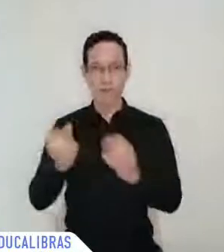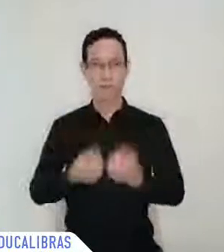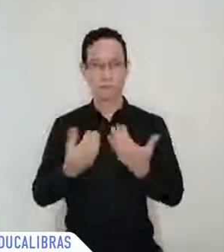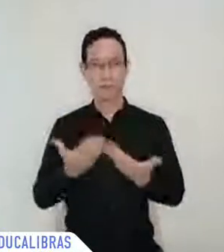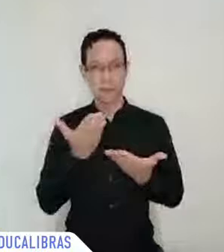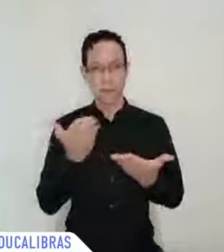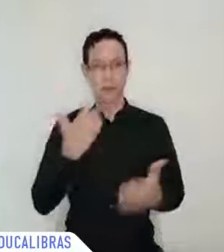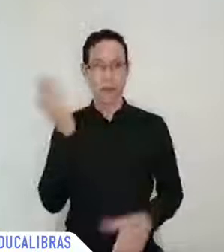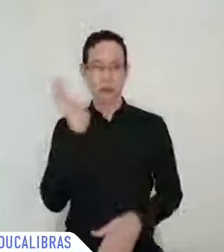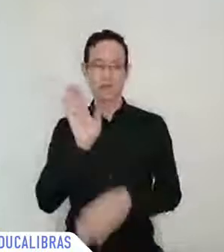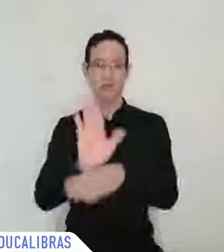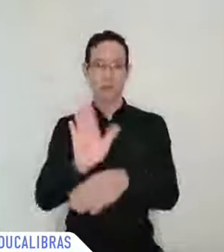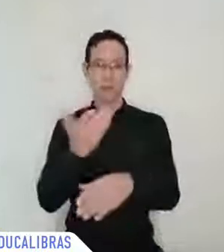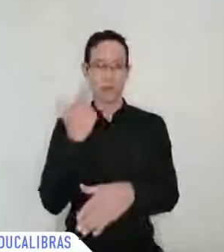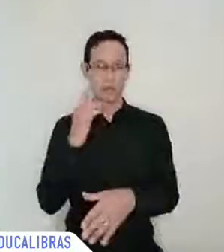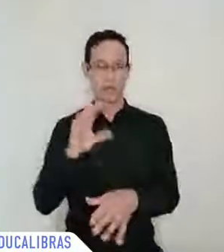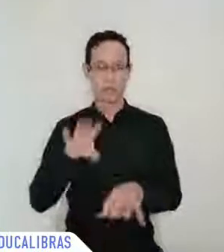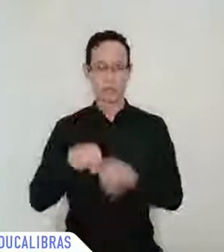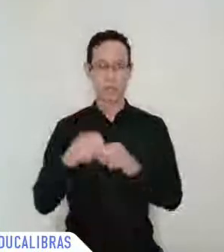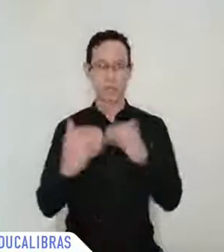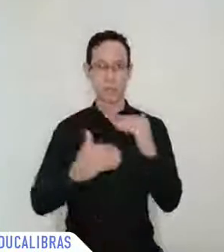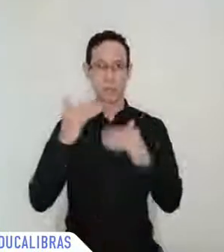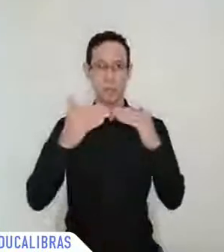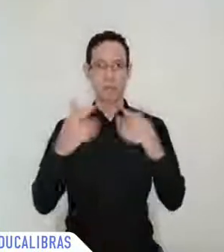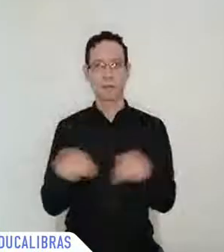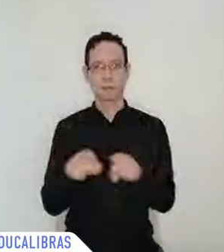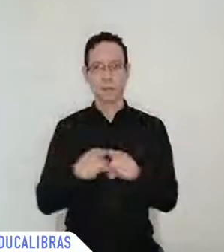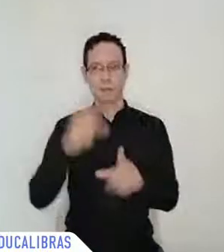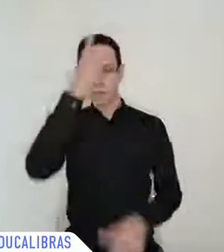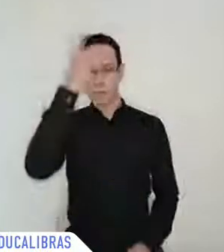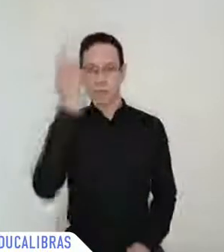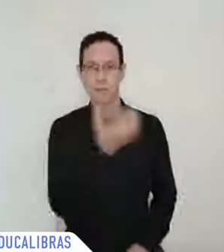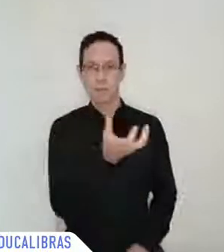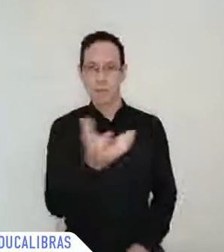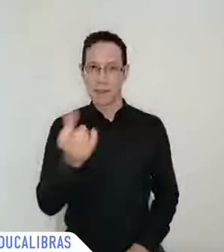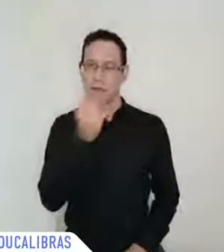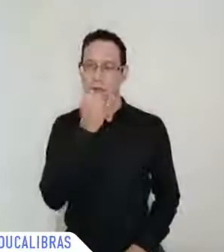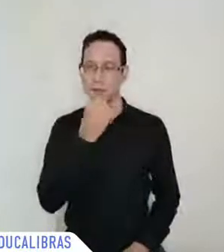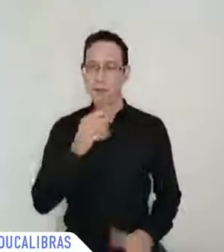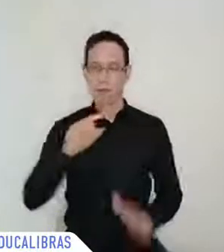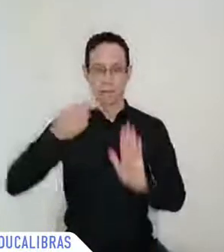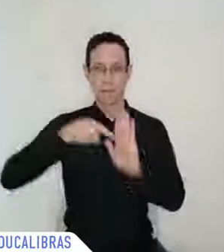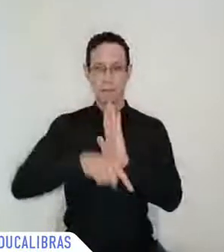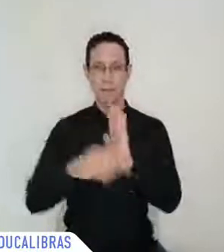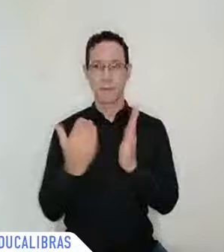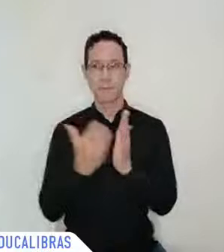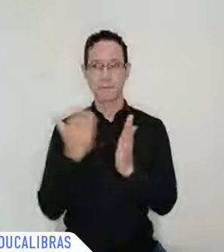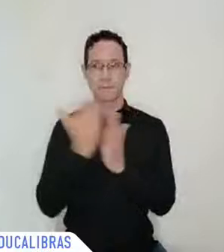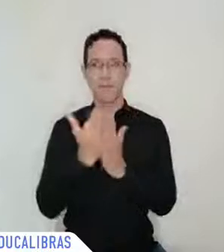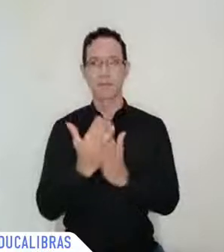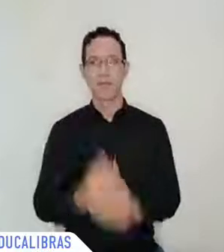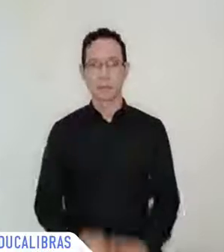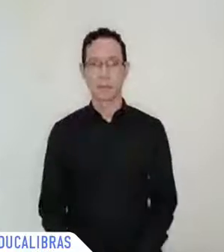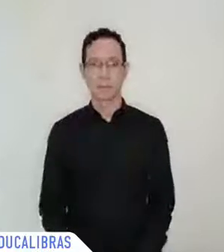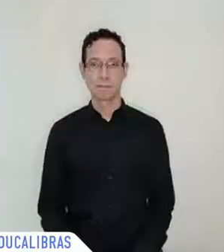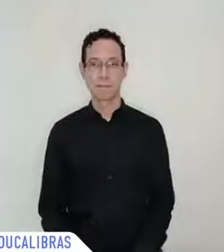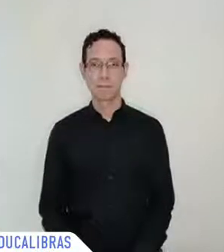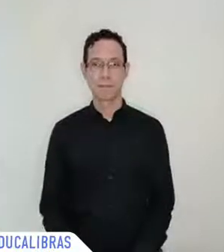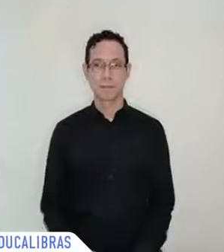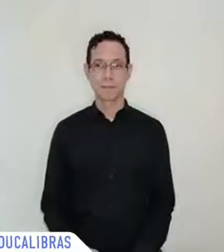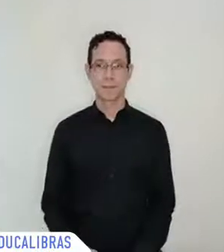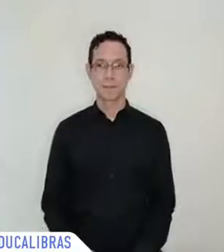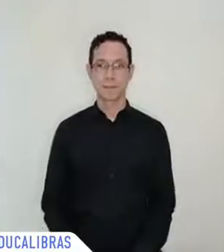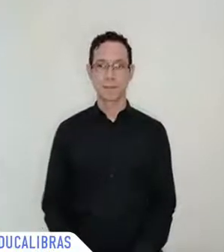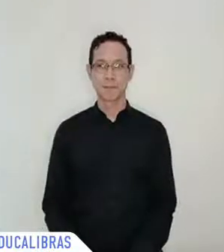or another material that has inspired you, so we can inspire other people who want to